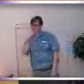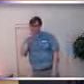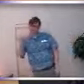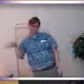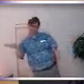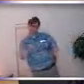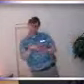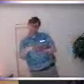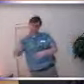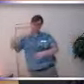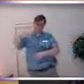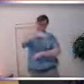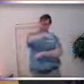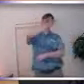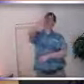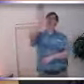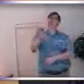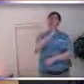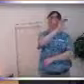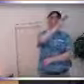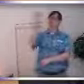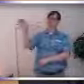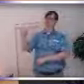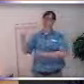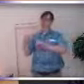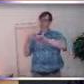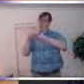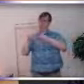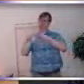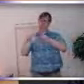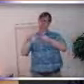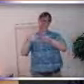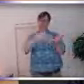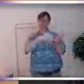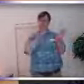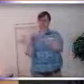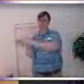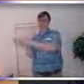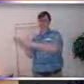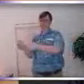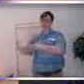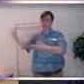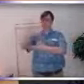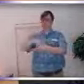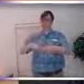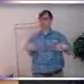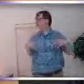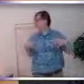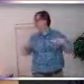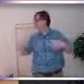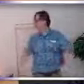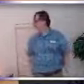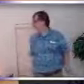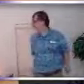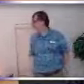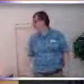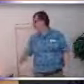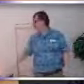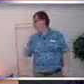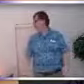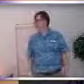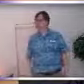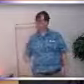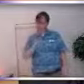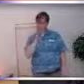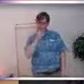ran across, and I was like, if you're reacting in fear, you're going to think, well, I'm just going